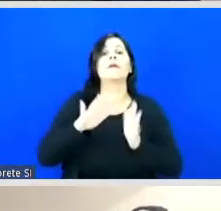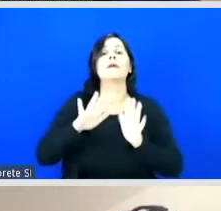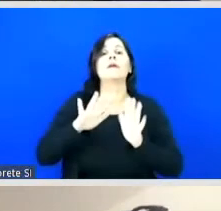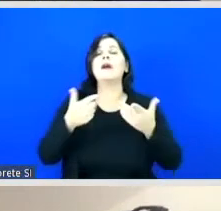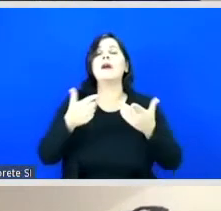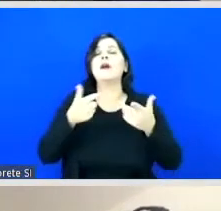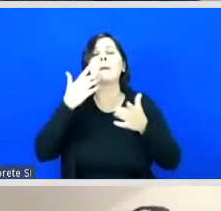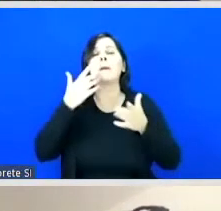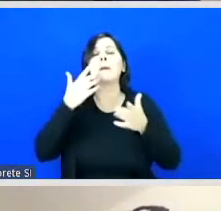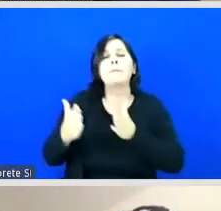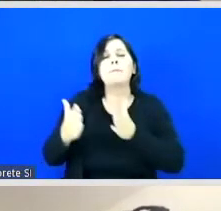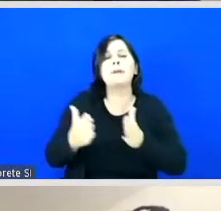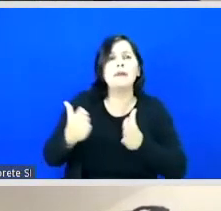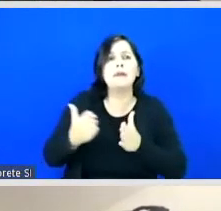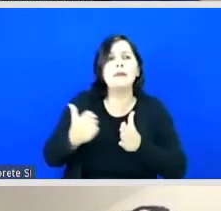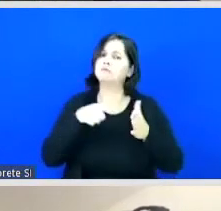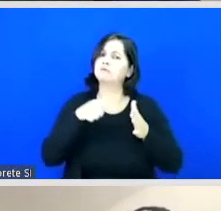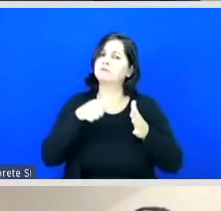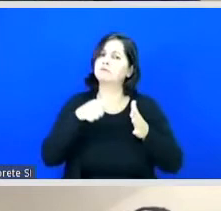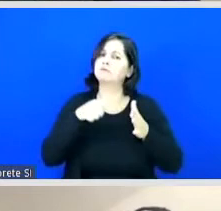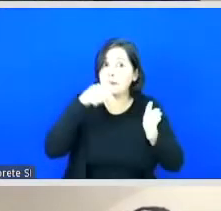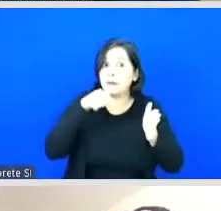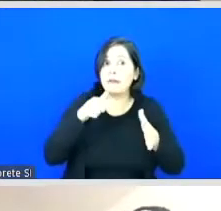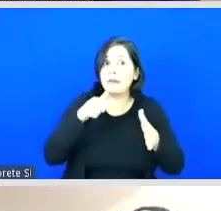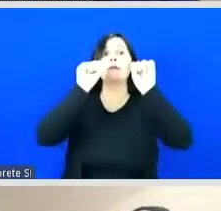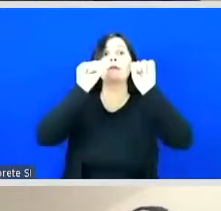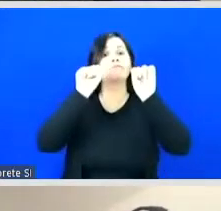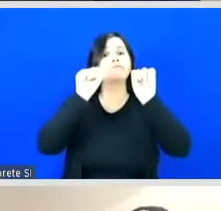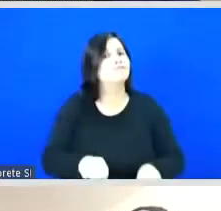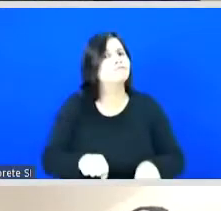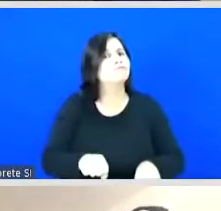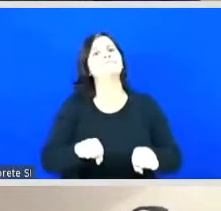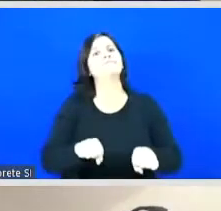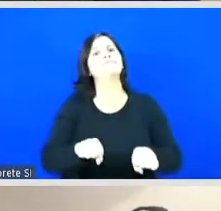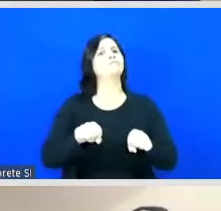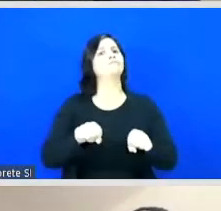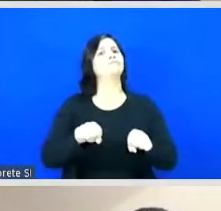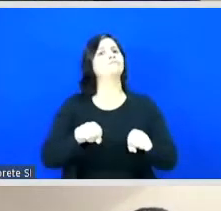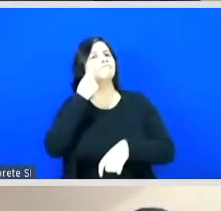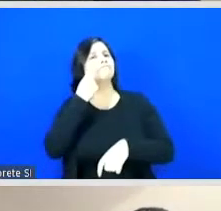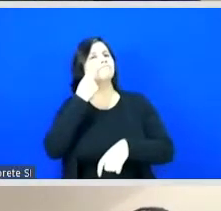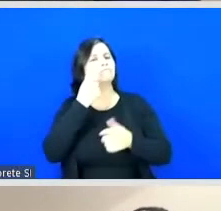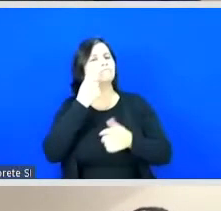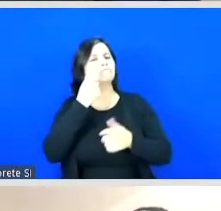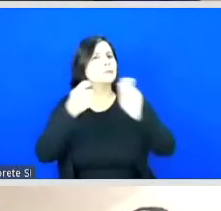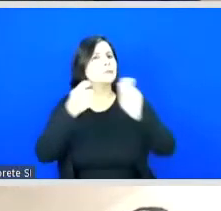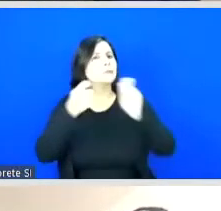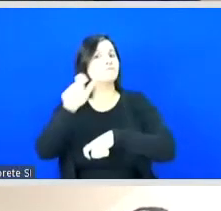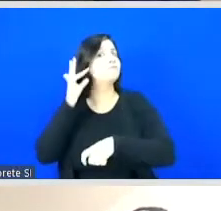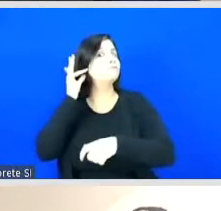in changes that are happening. I am currently the Minister for Gender Affairs in Antigua, and I'm also the Minister for the Blue